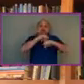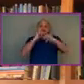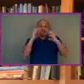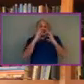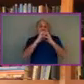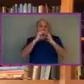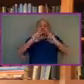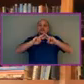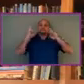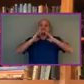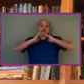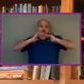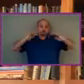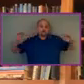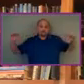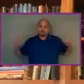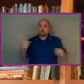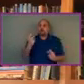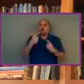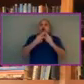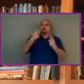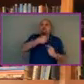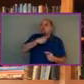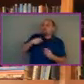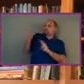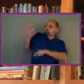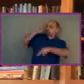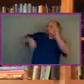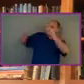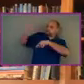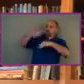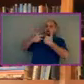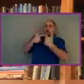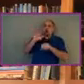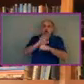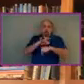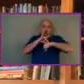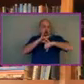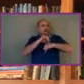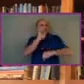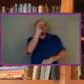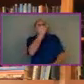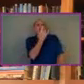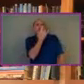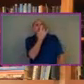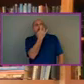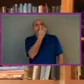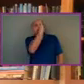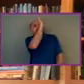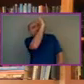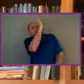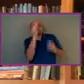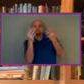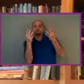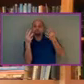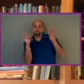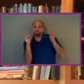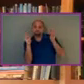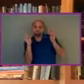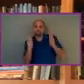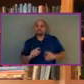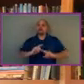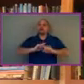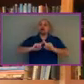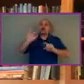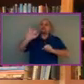astronomical observations, they appear to be just a point of light, but that's enough information so that we can see some of the